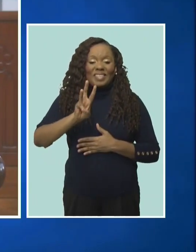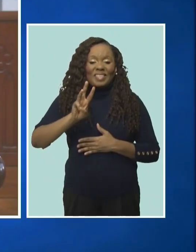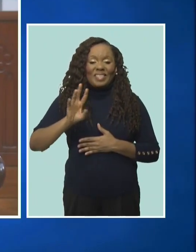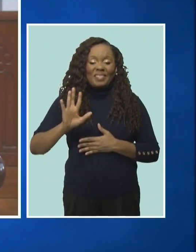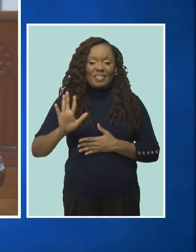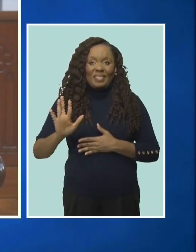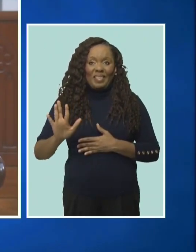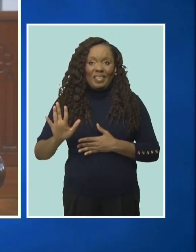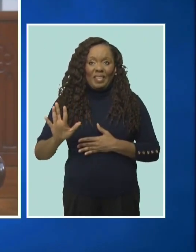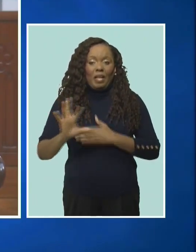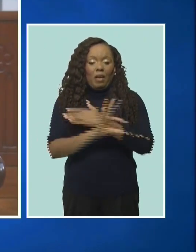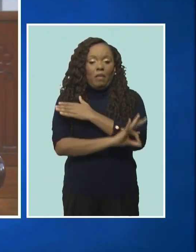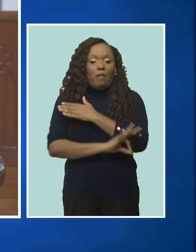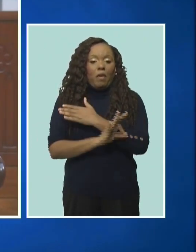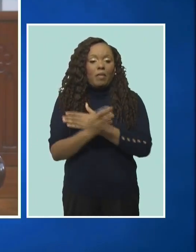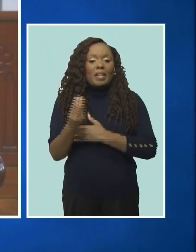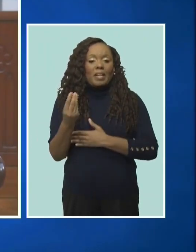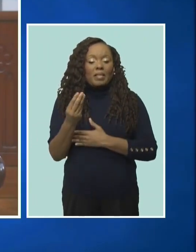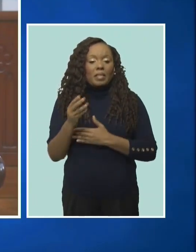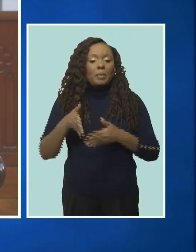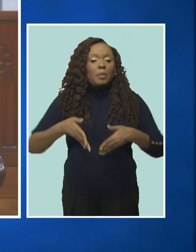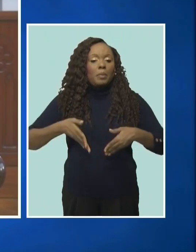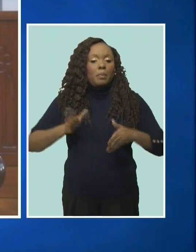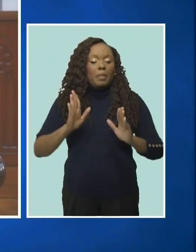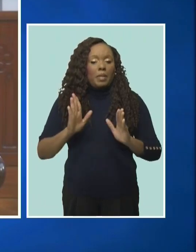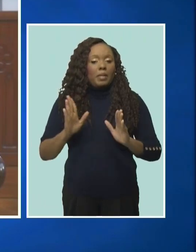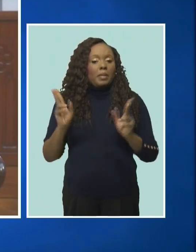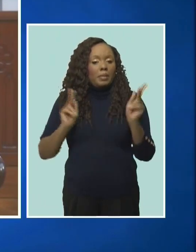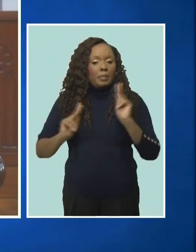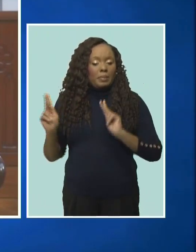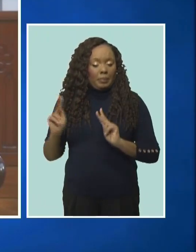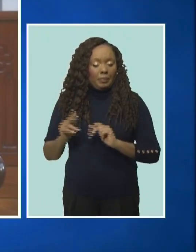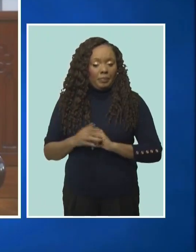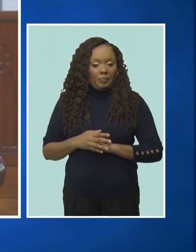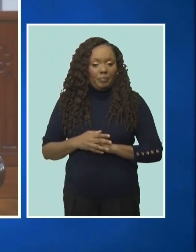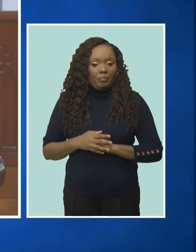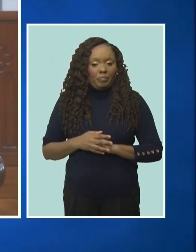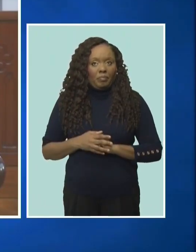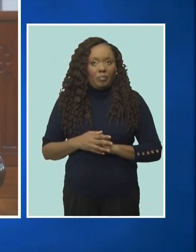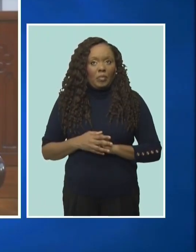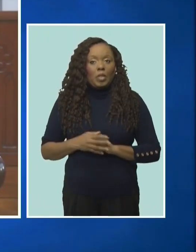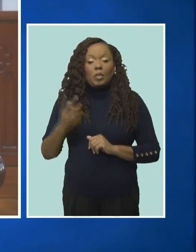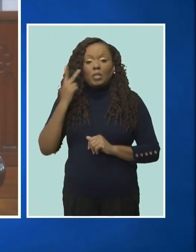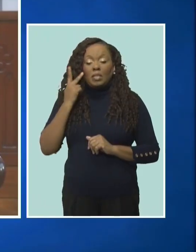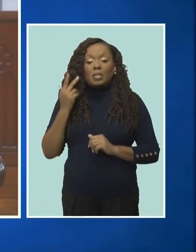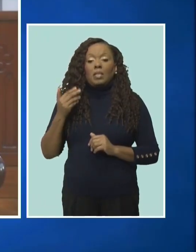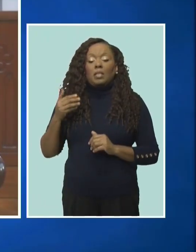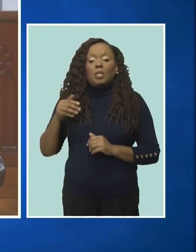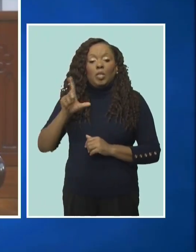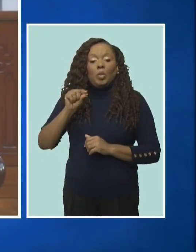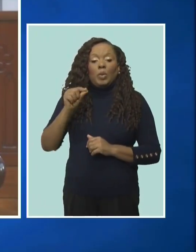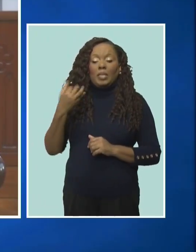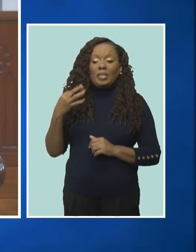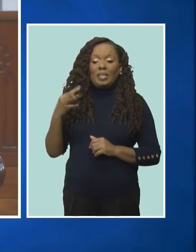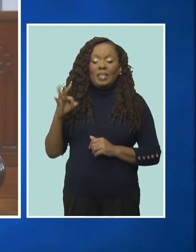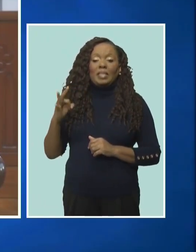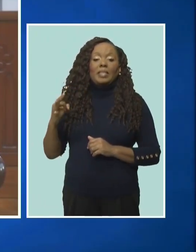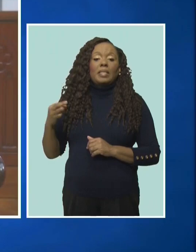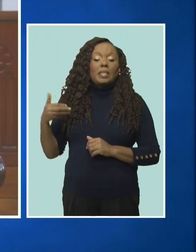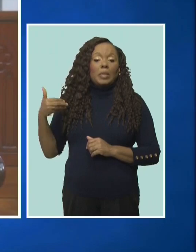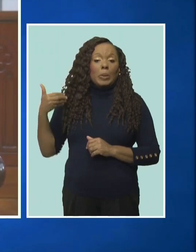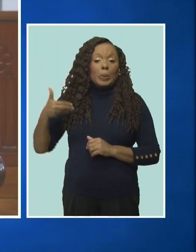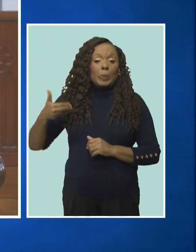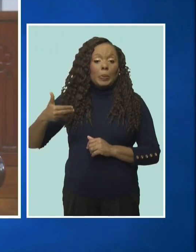2,465 foreign currency permit holders. You can see the progression, therefore, Mr. President, from 2019 when the regime began